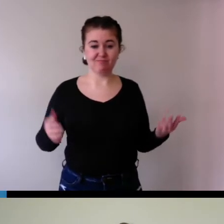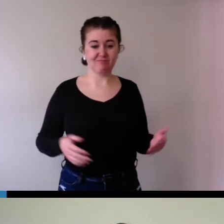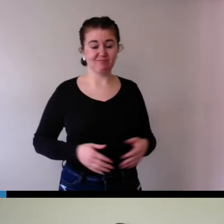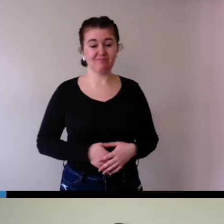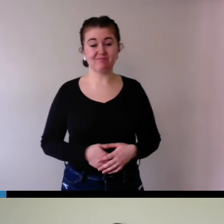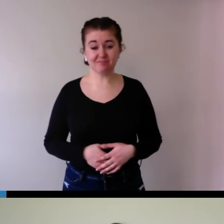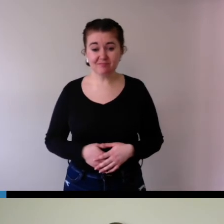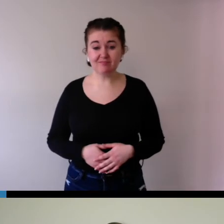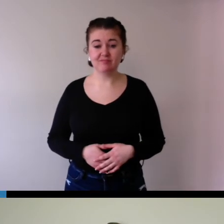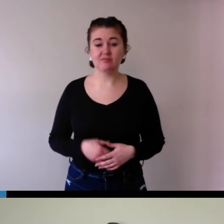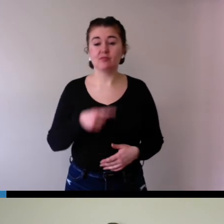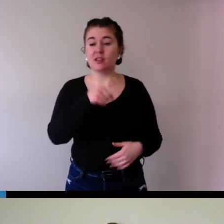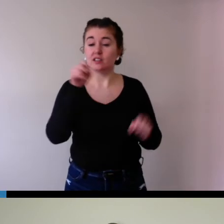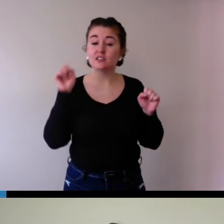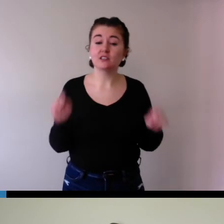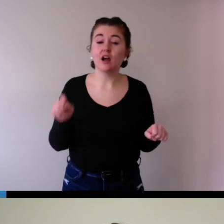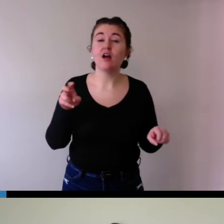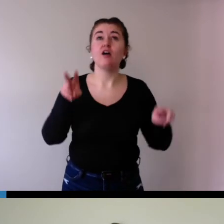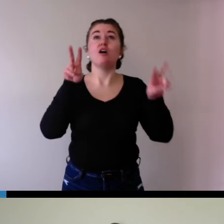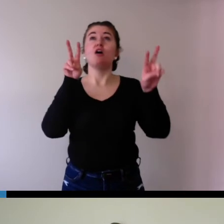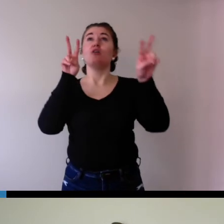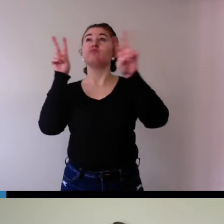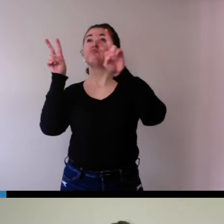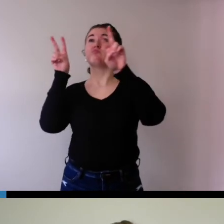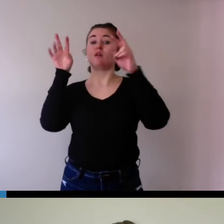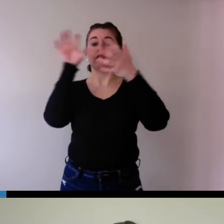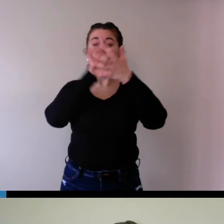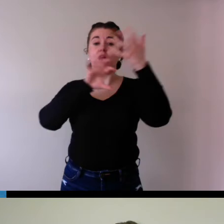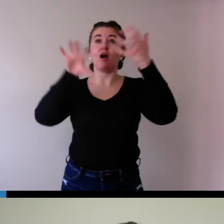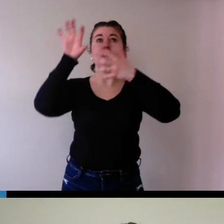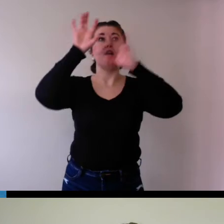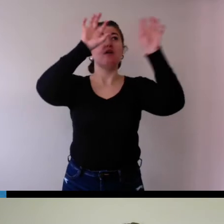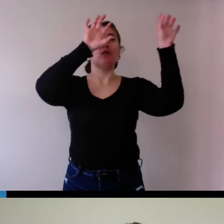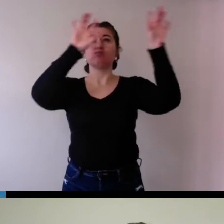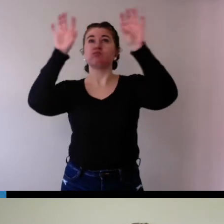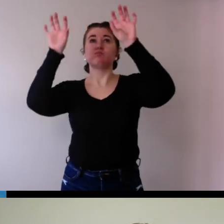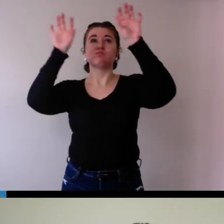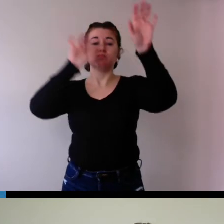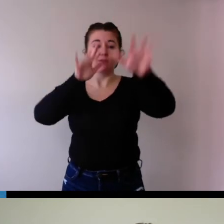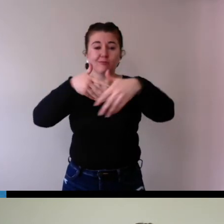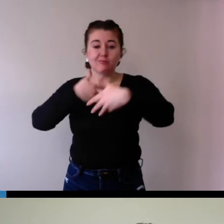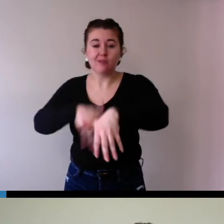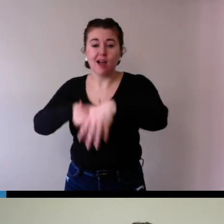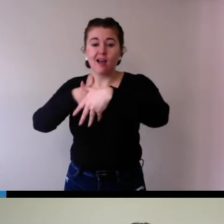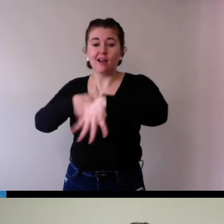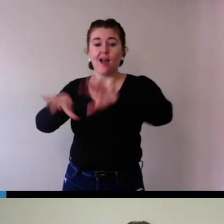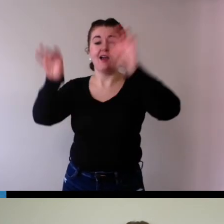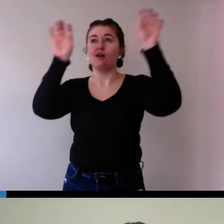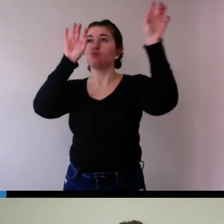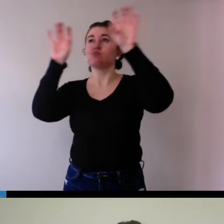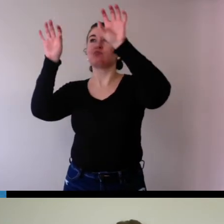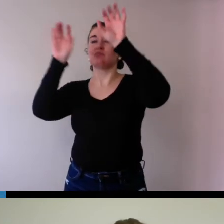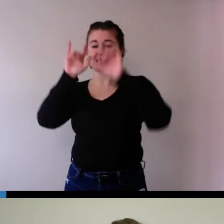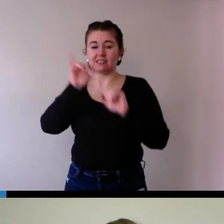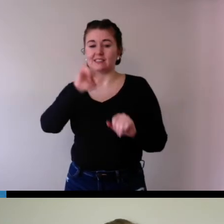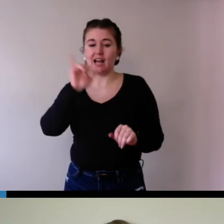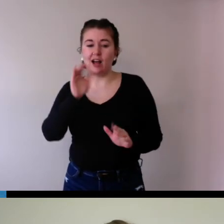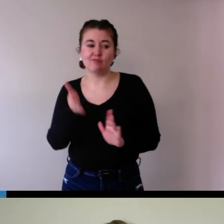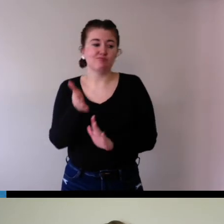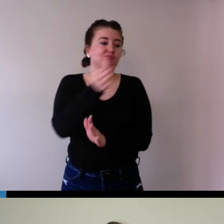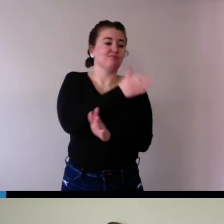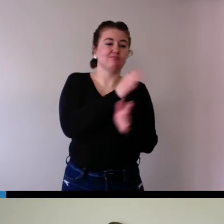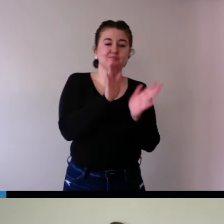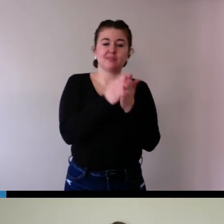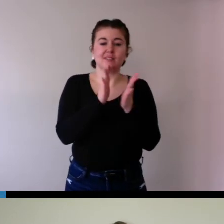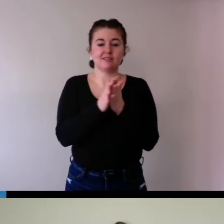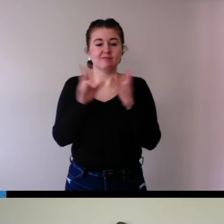You can watch a passing parade. Oh, this is just like in our Spilt Milk book,